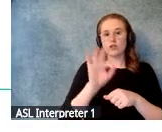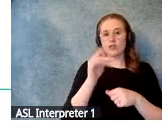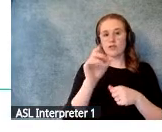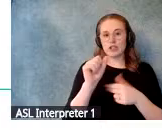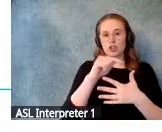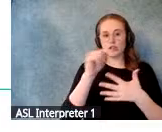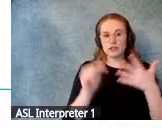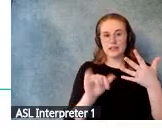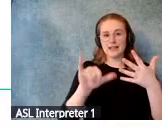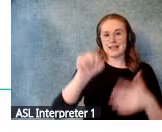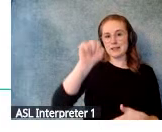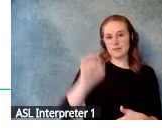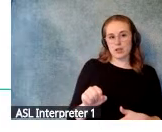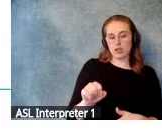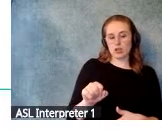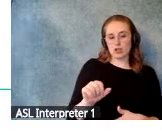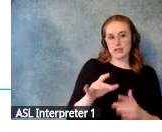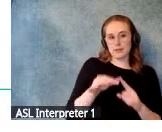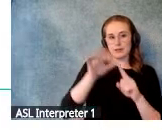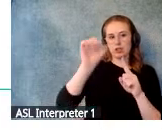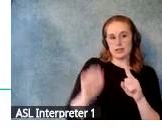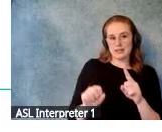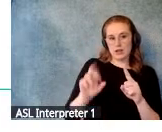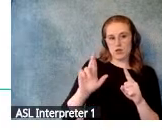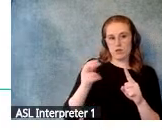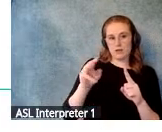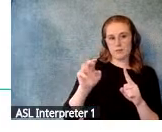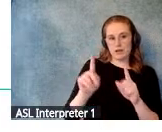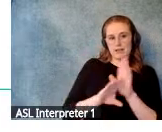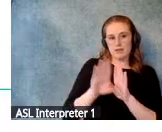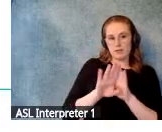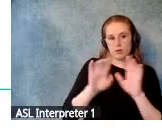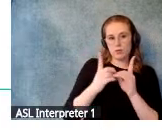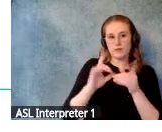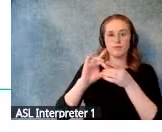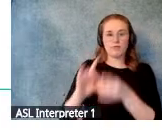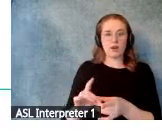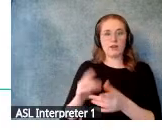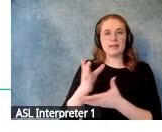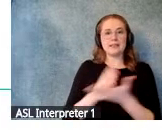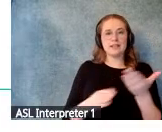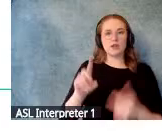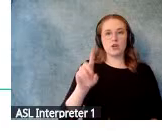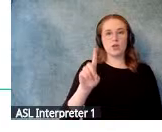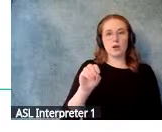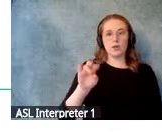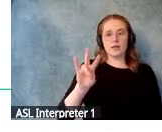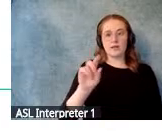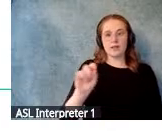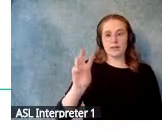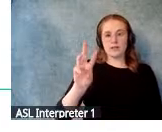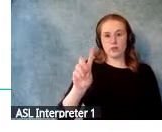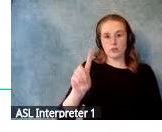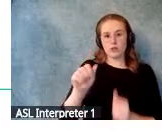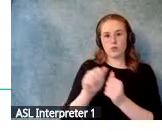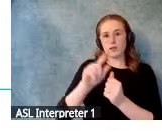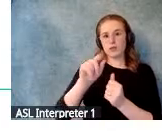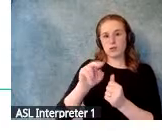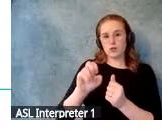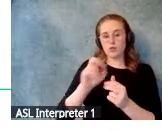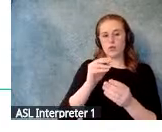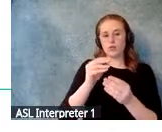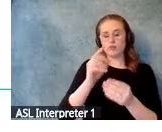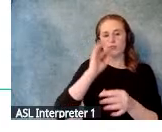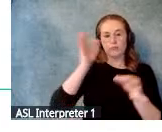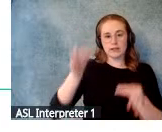Special South Richmond Development District pursuant to Section 10761 of the zoning resolution. This enables the modification